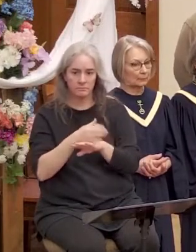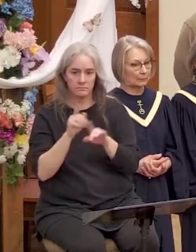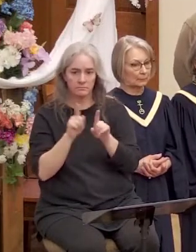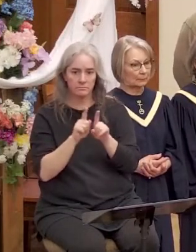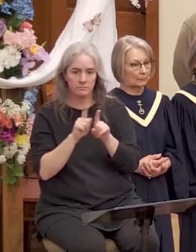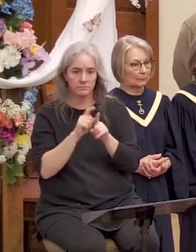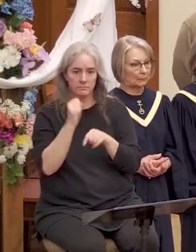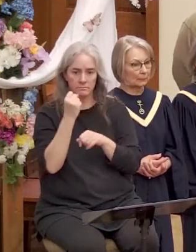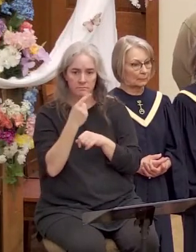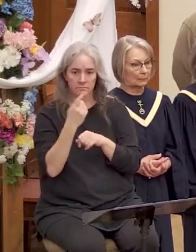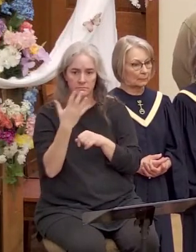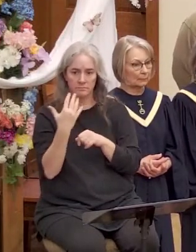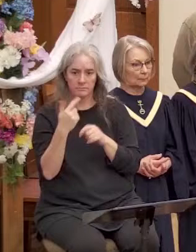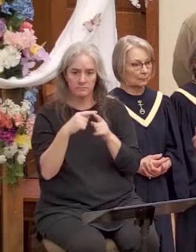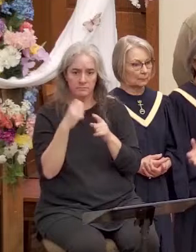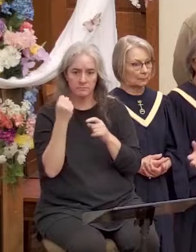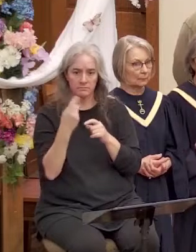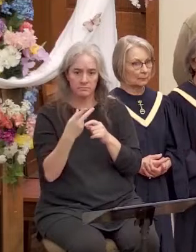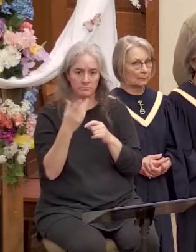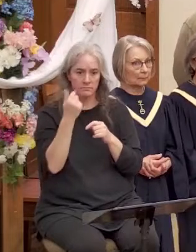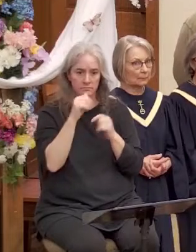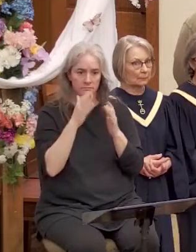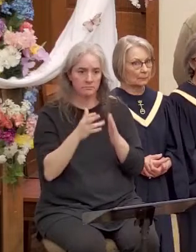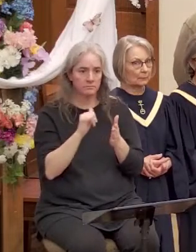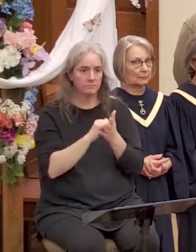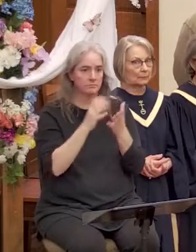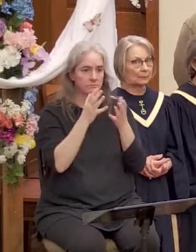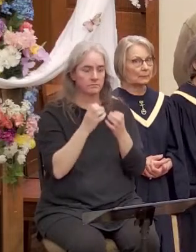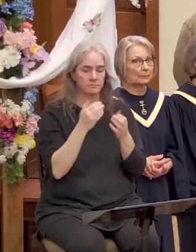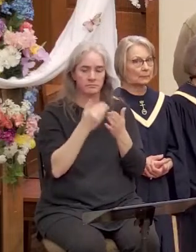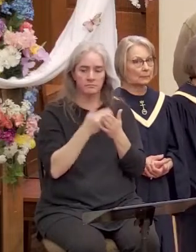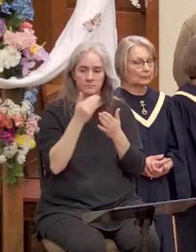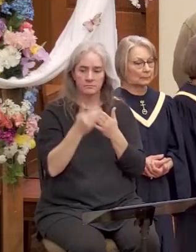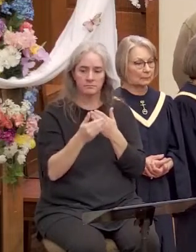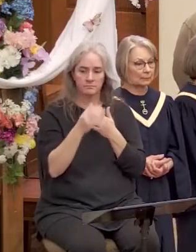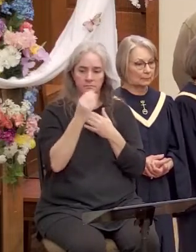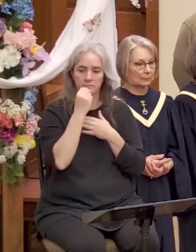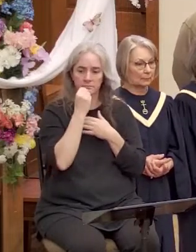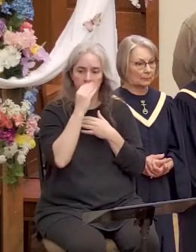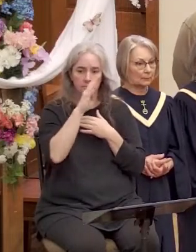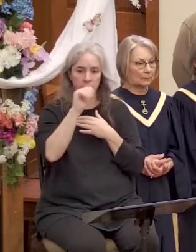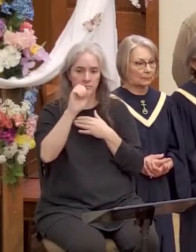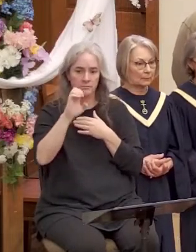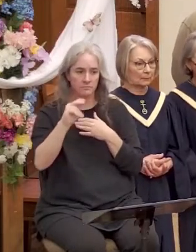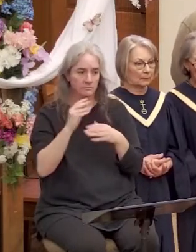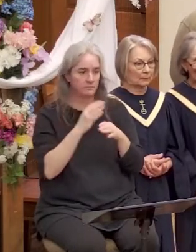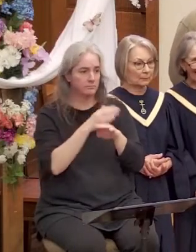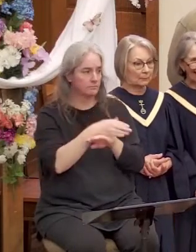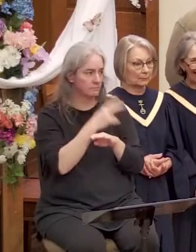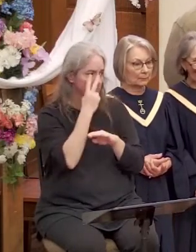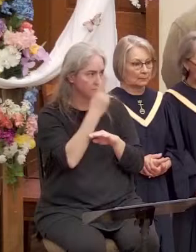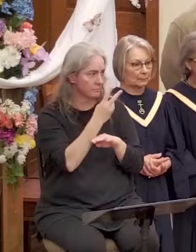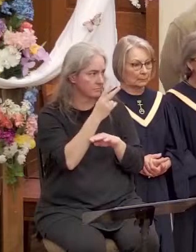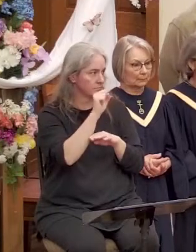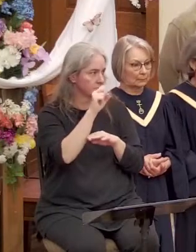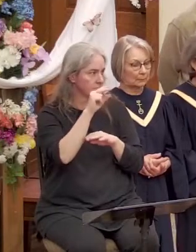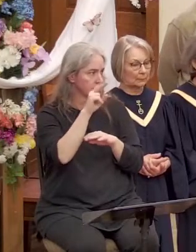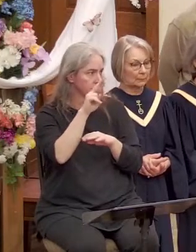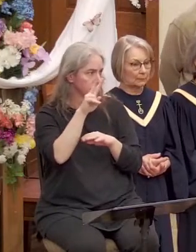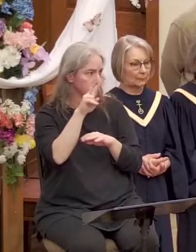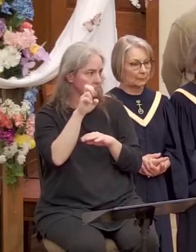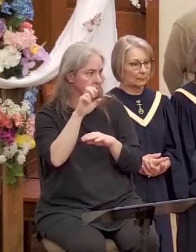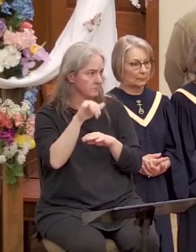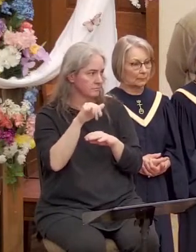about 11:15 to 12. Anybody that wants to provide feedback after they have seen this presentation,